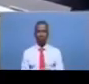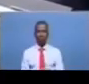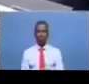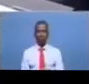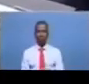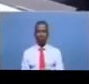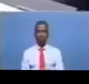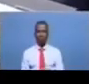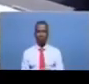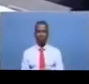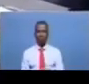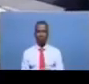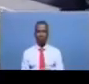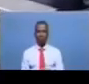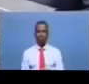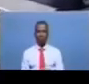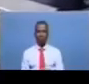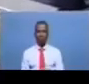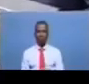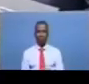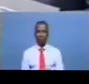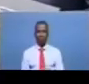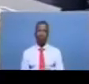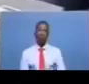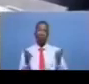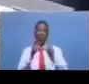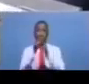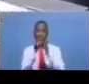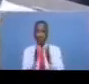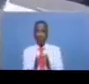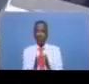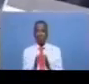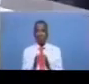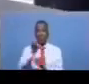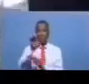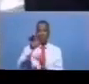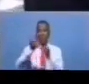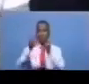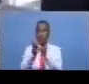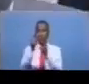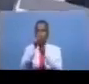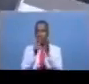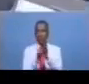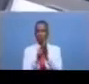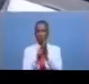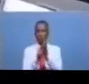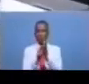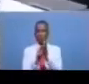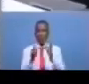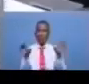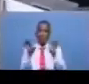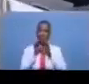which was raised when counsel for the first respondent decided to close